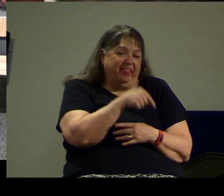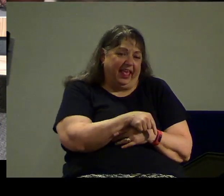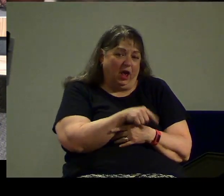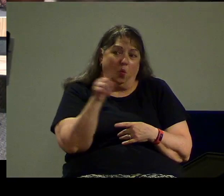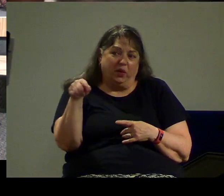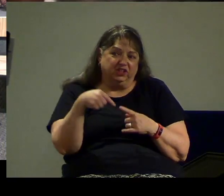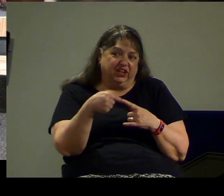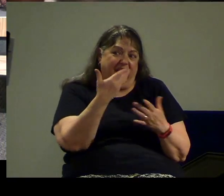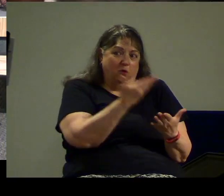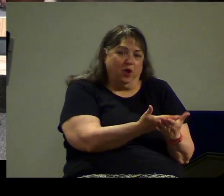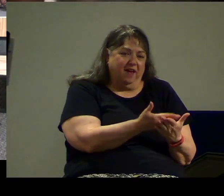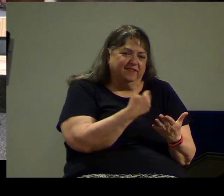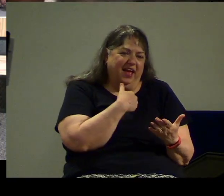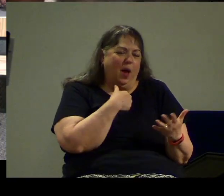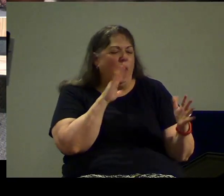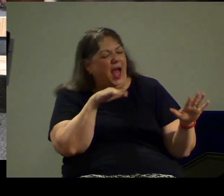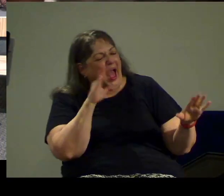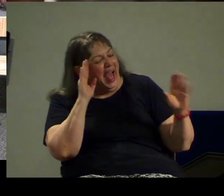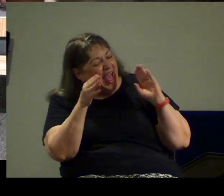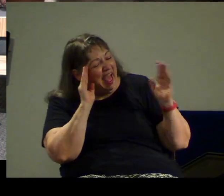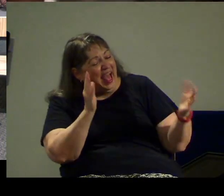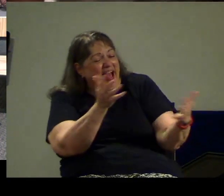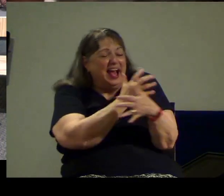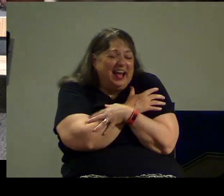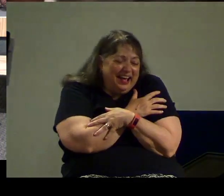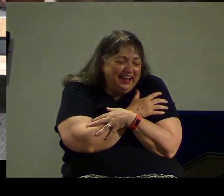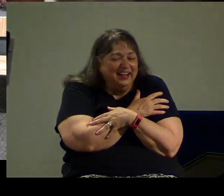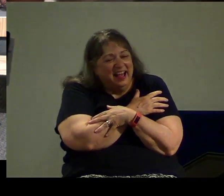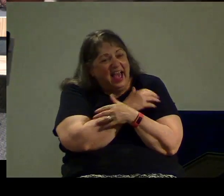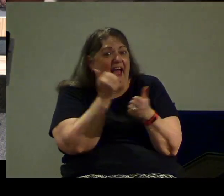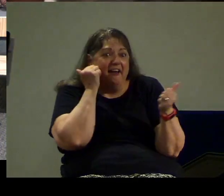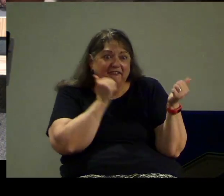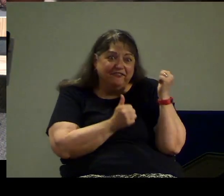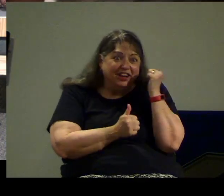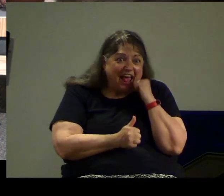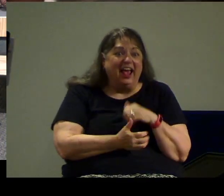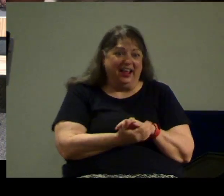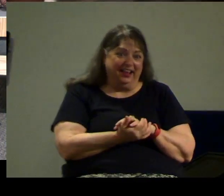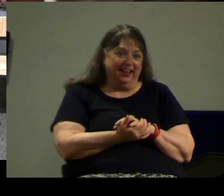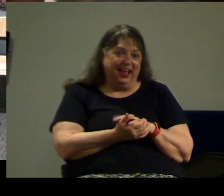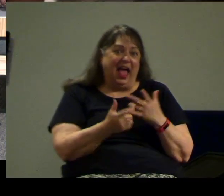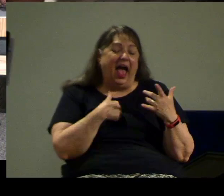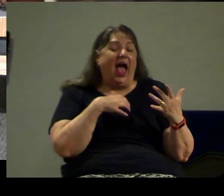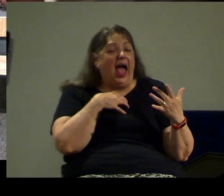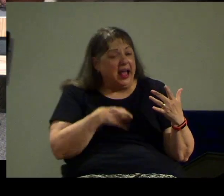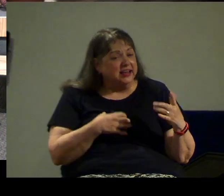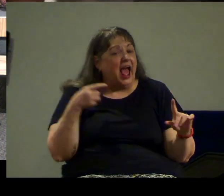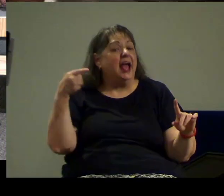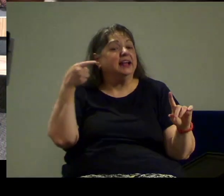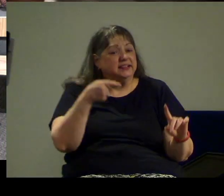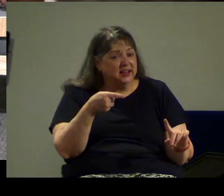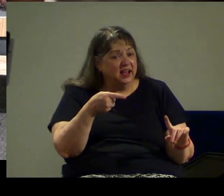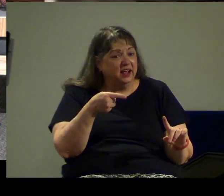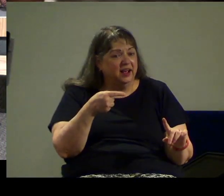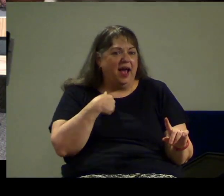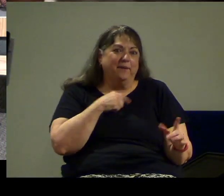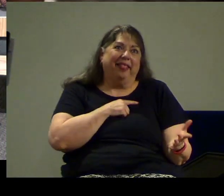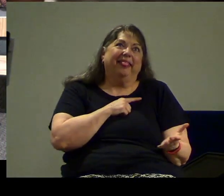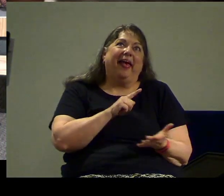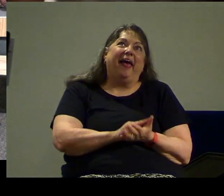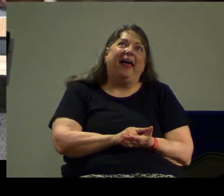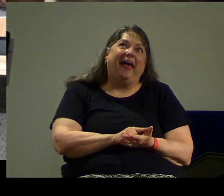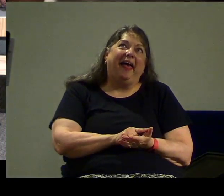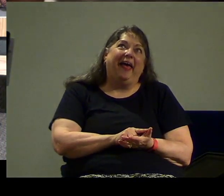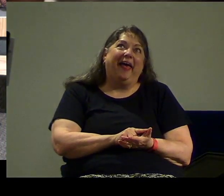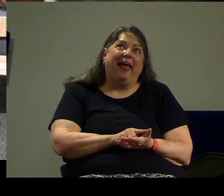wanted to greet her, smile, hug her, you know, whatever. And I had that desire. I just was in love. And